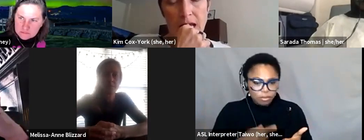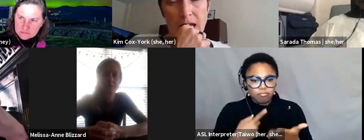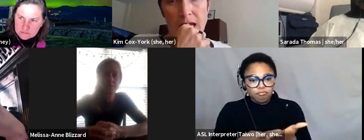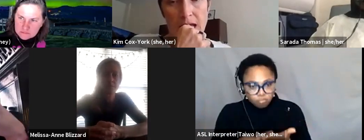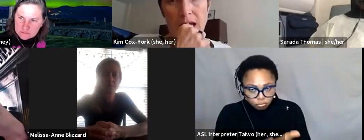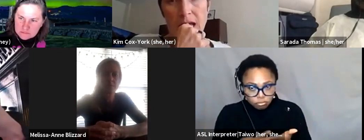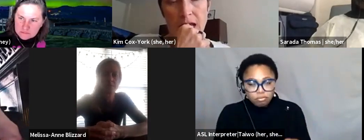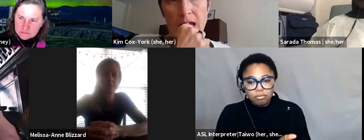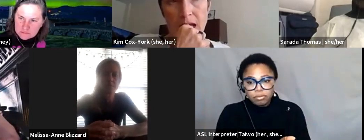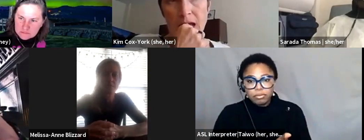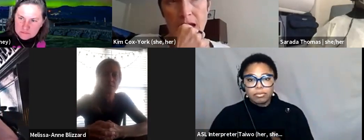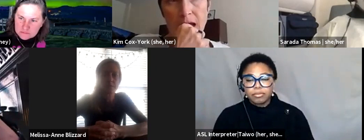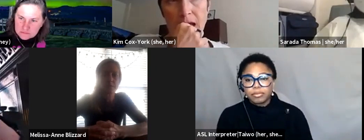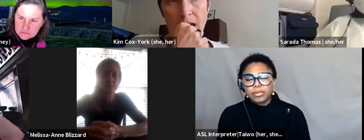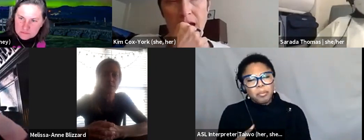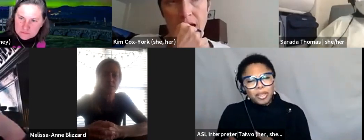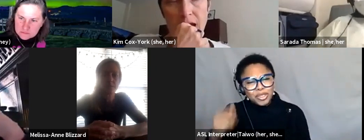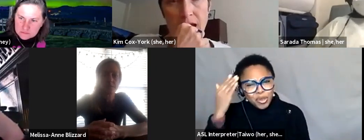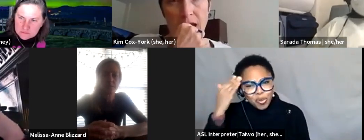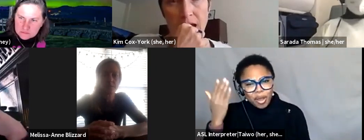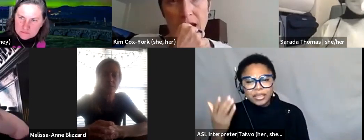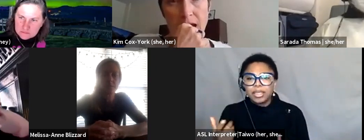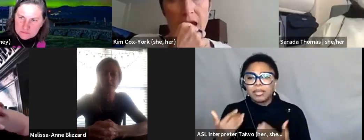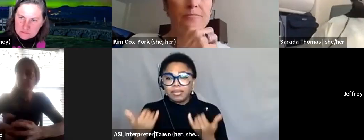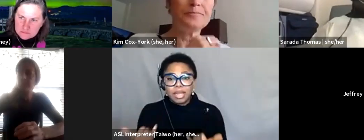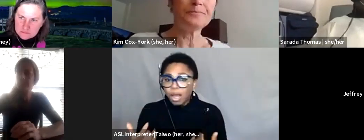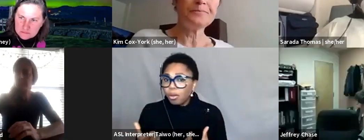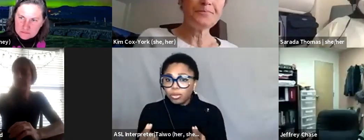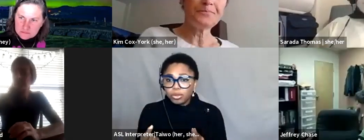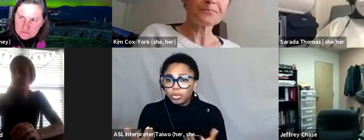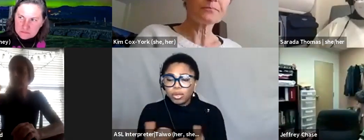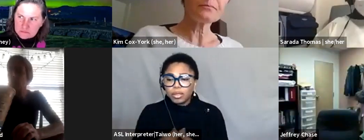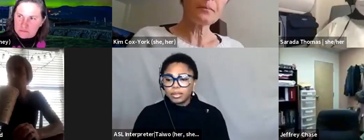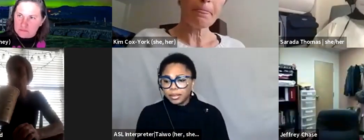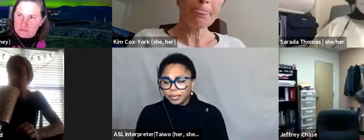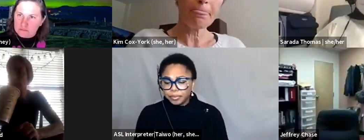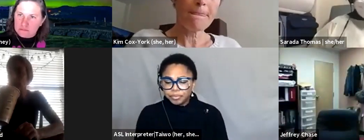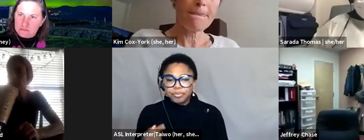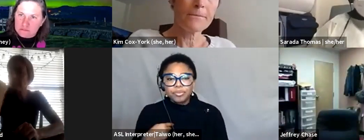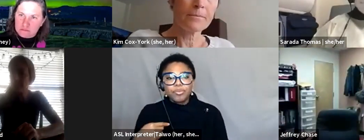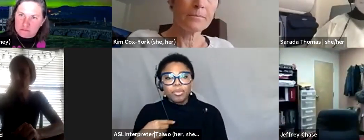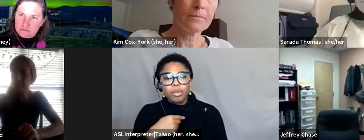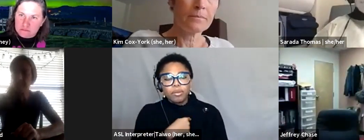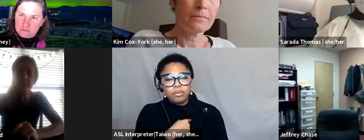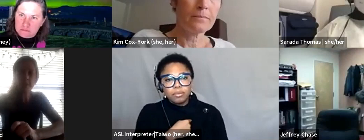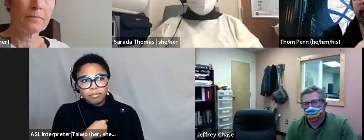discussion. But you know what? What we're going to do now, actually, is that we are going